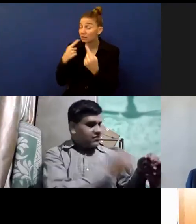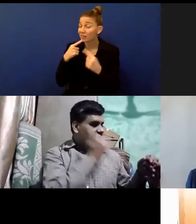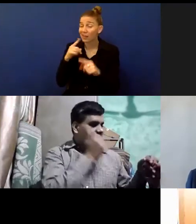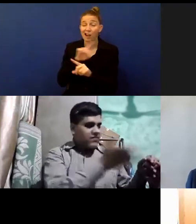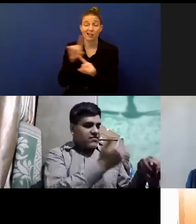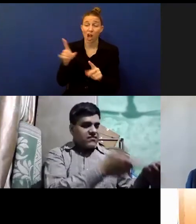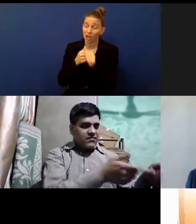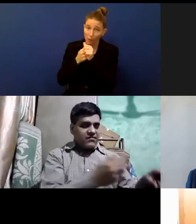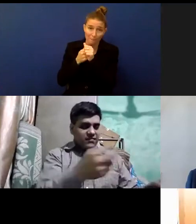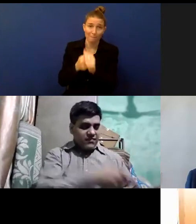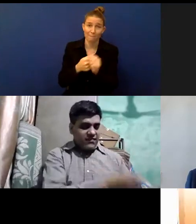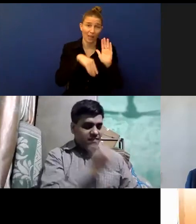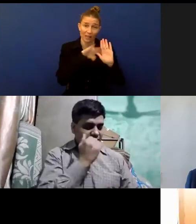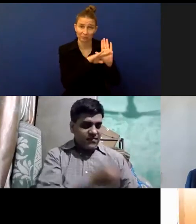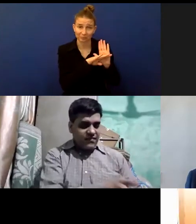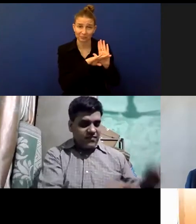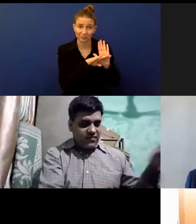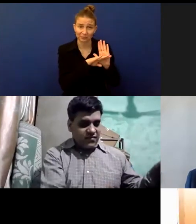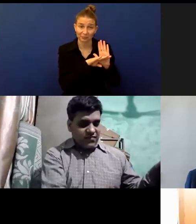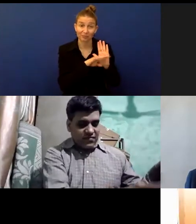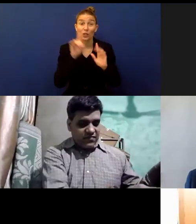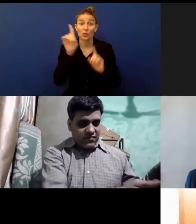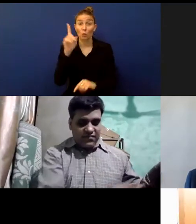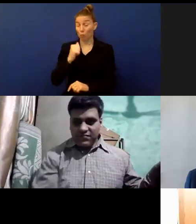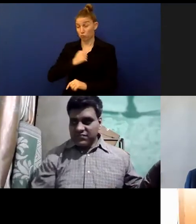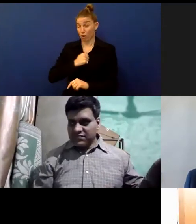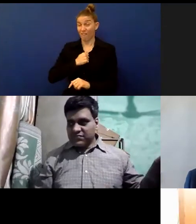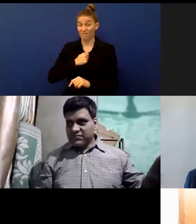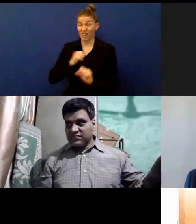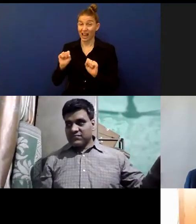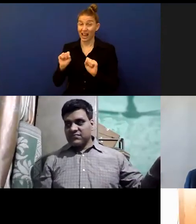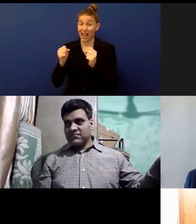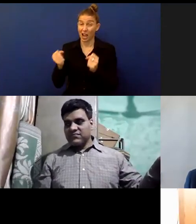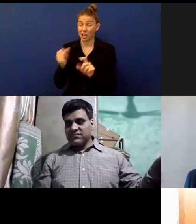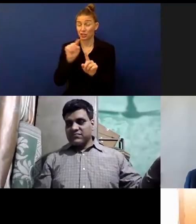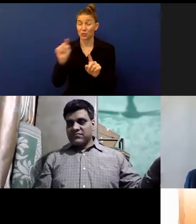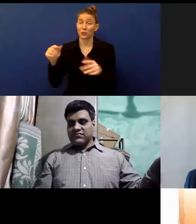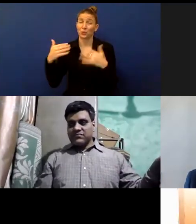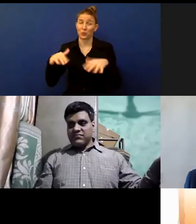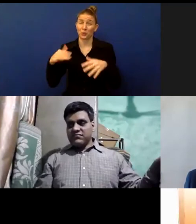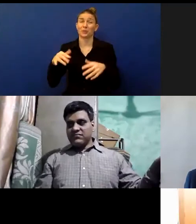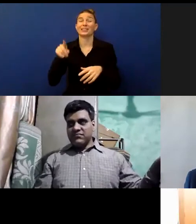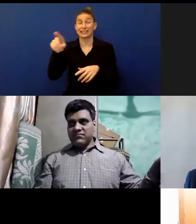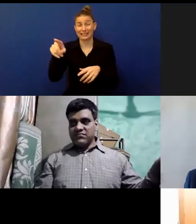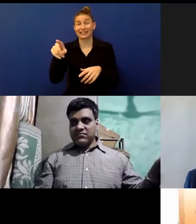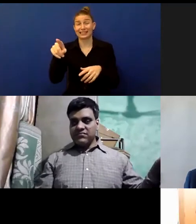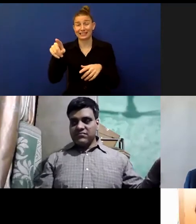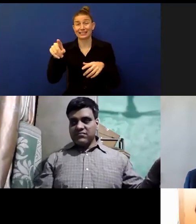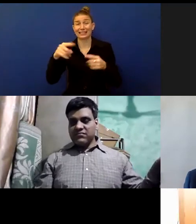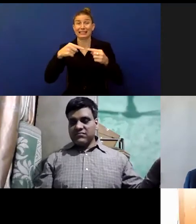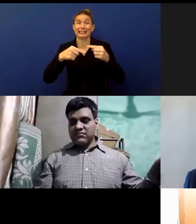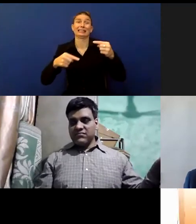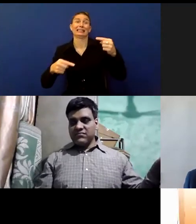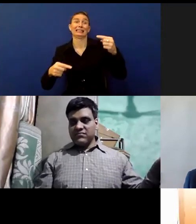compliance. So the lack of engagement from private actors, we fear, is actually increasing the digital design divide among persons